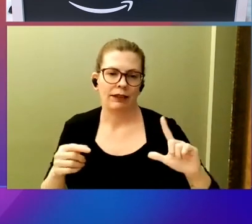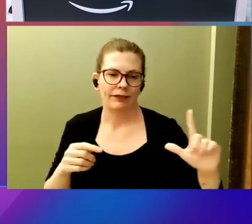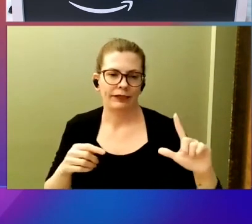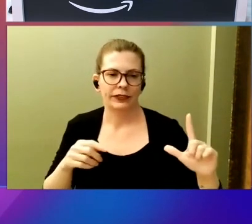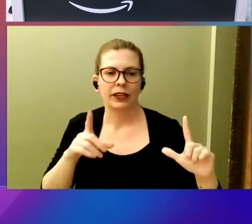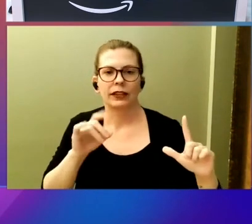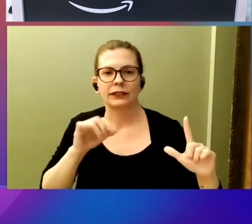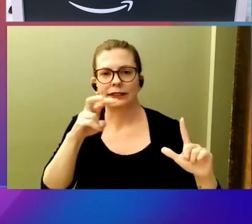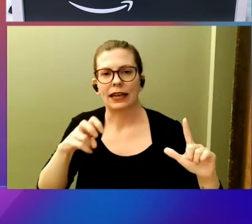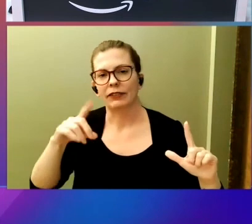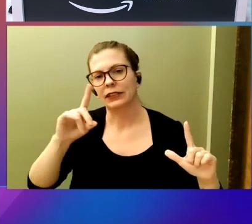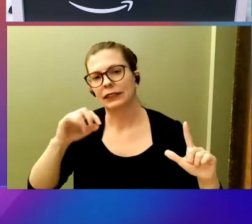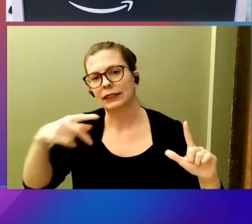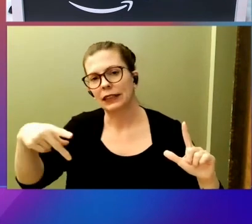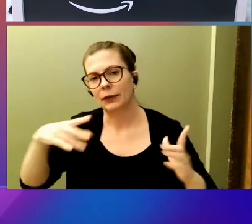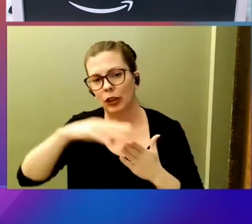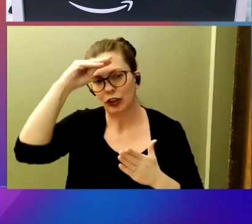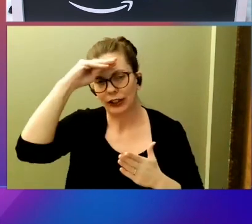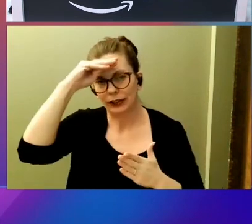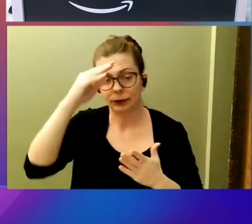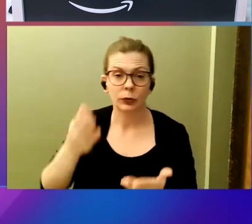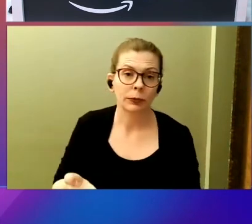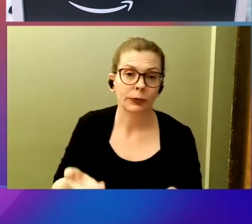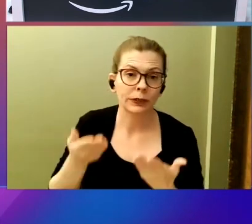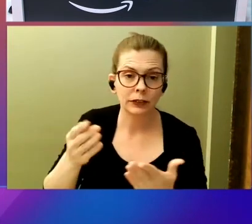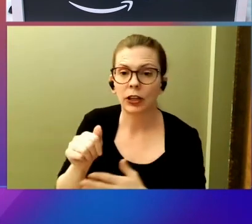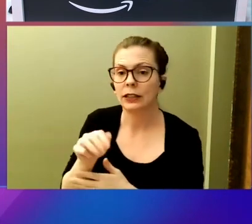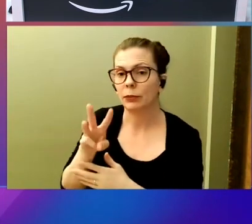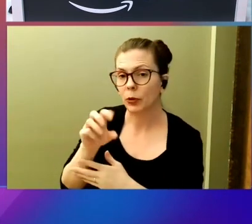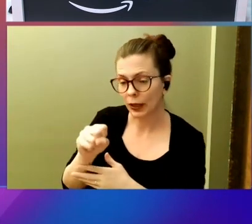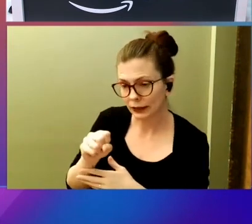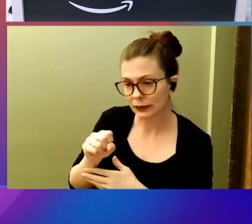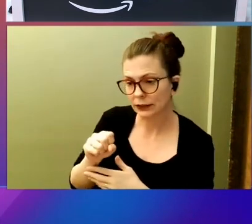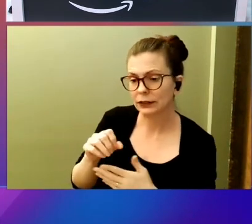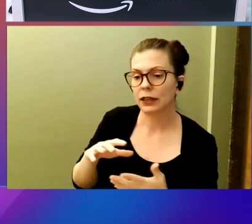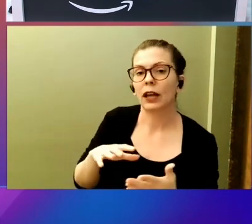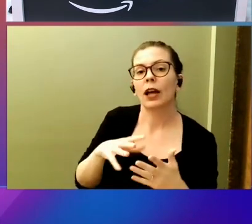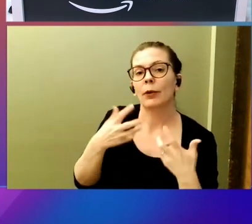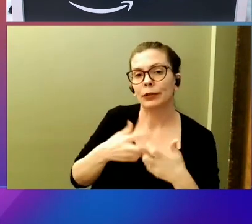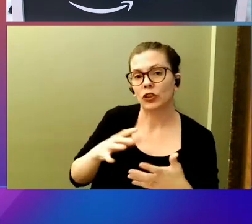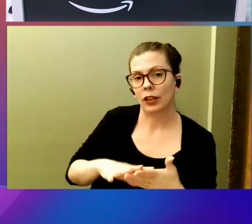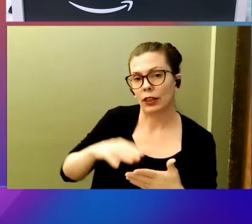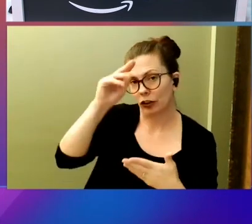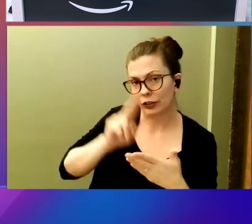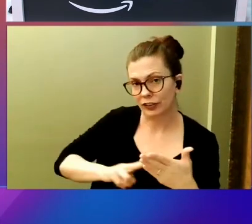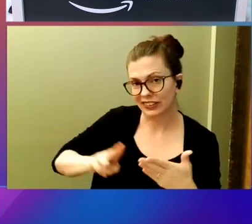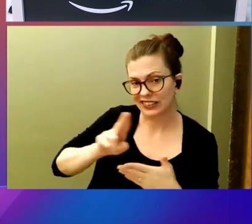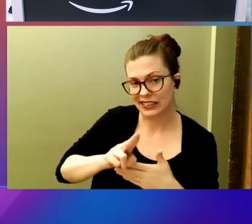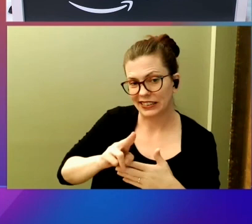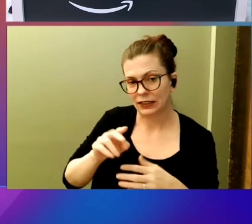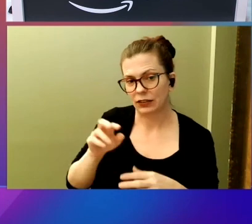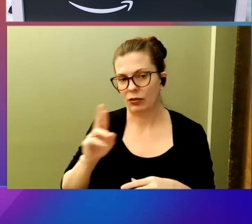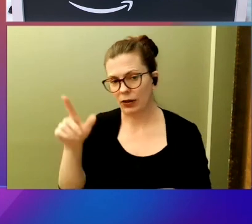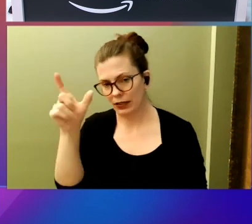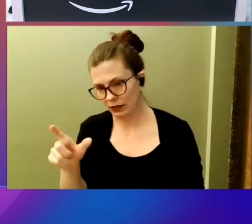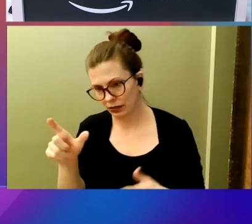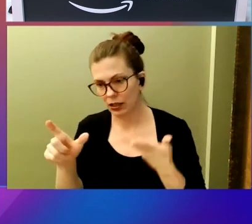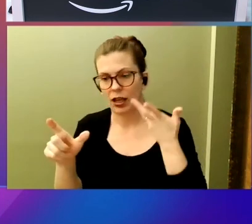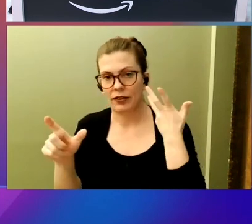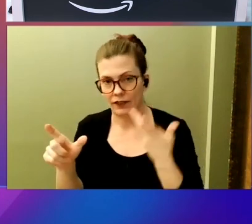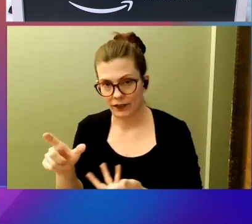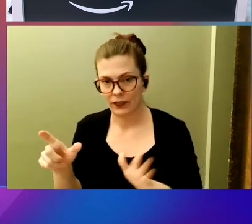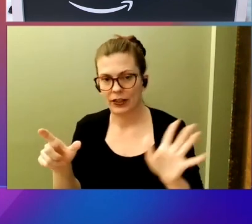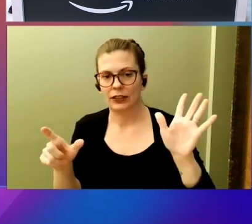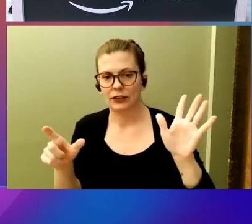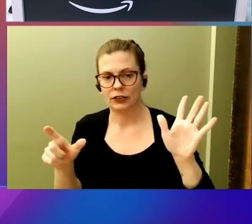is to start with the AWS Machine Learning University, which is this one on the right. And then once I have finished that, because I'm a very good student